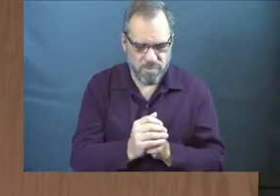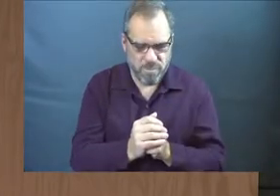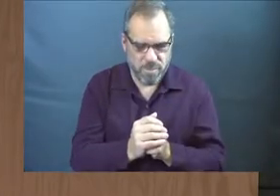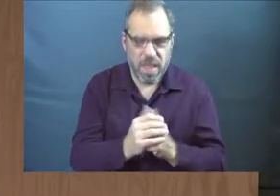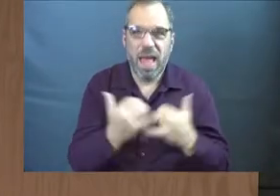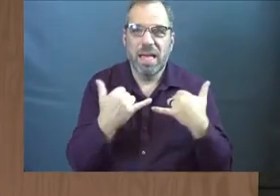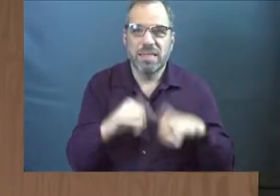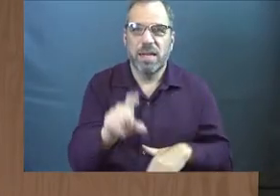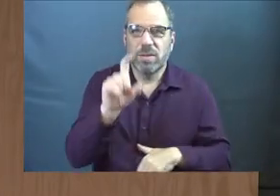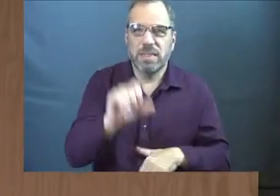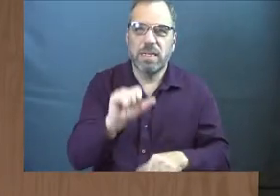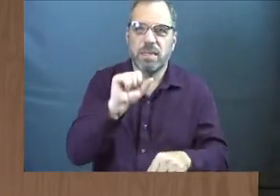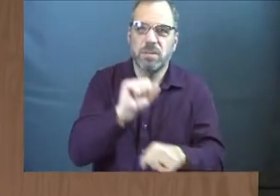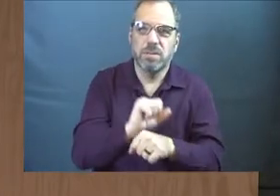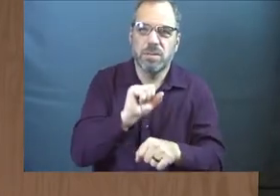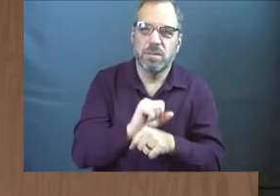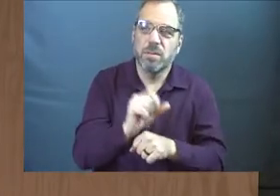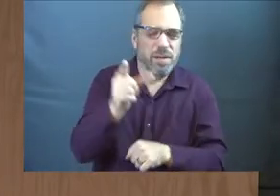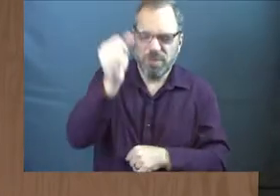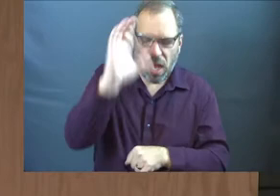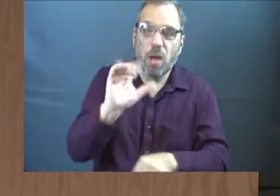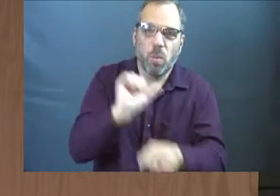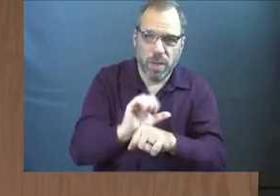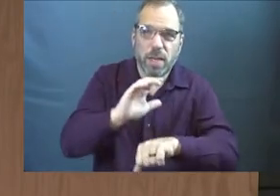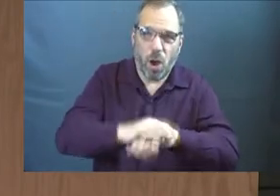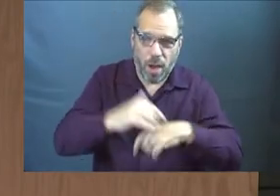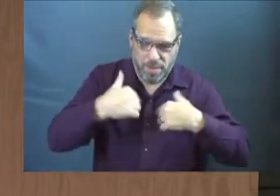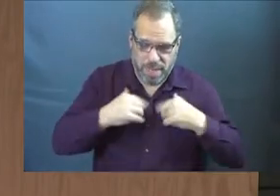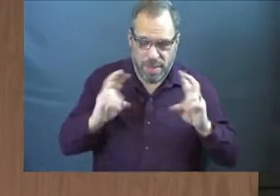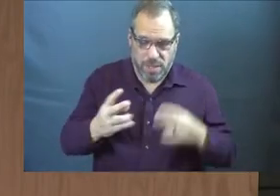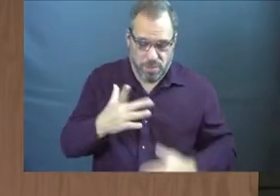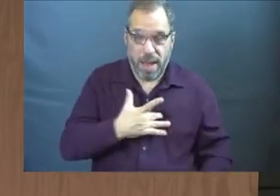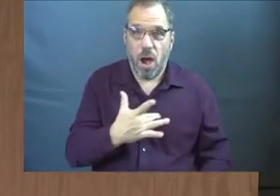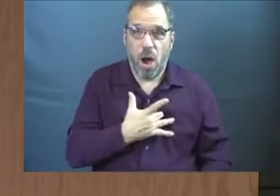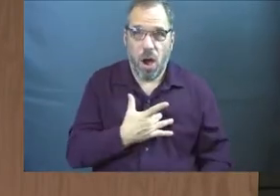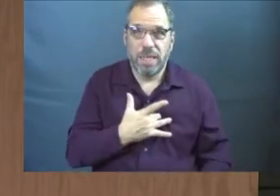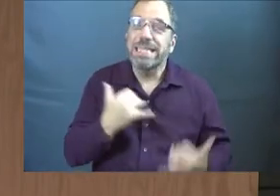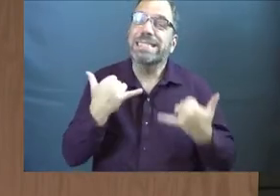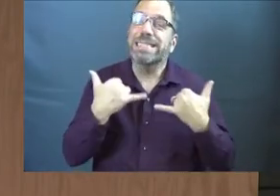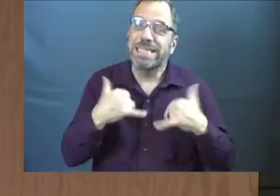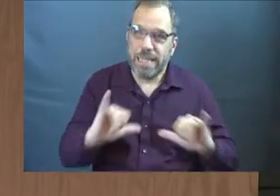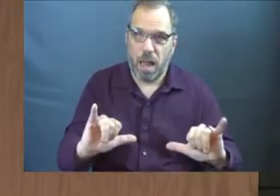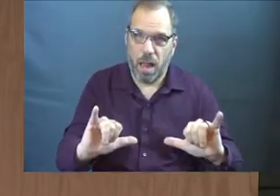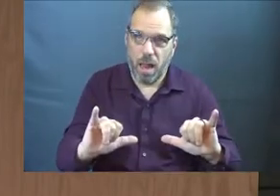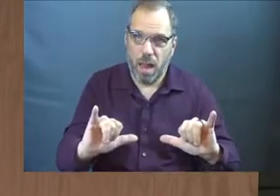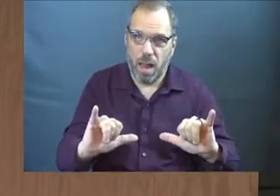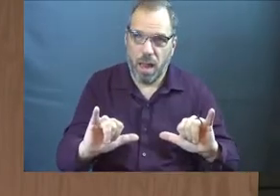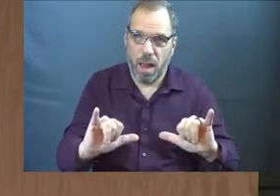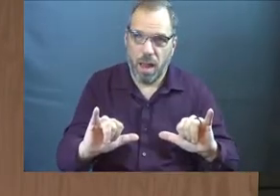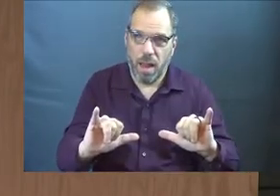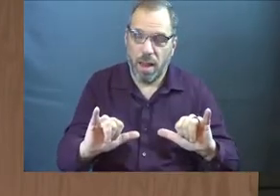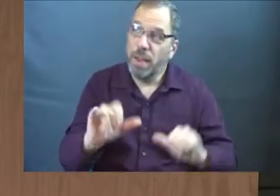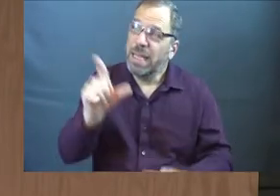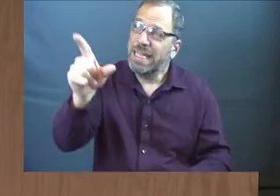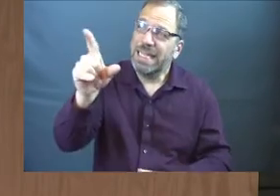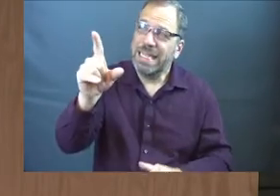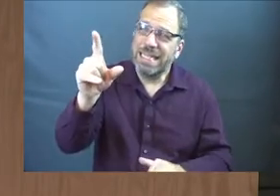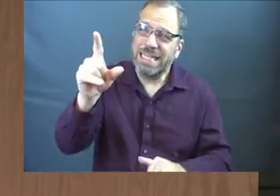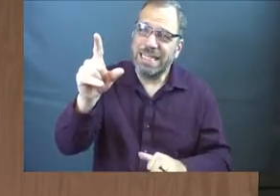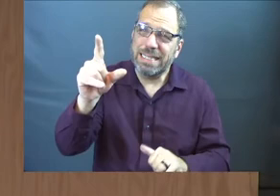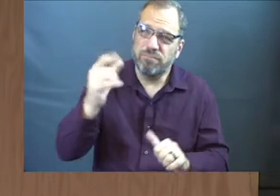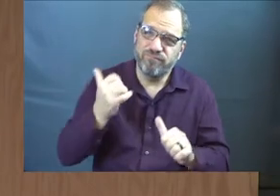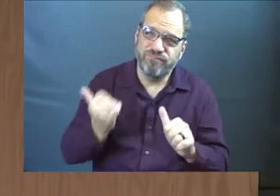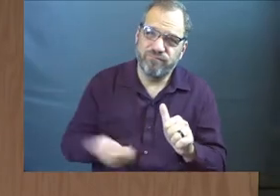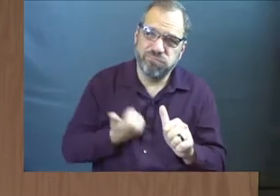I still need God working on this issue in my heart still. He's been coming after